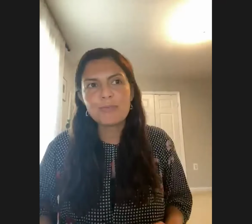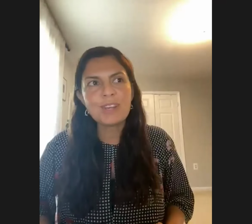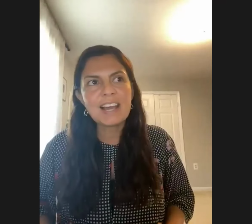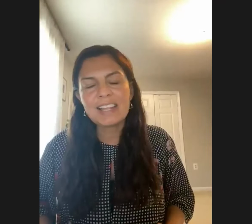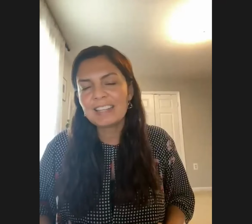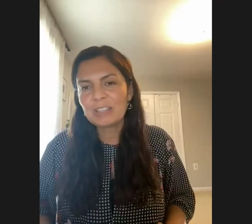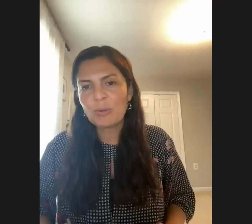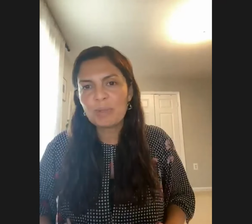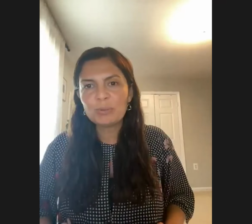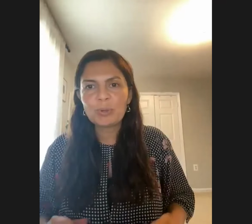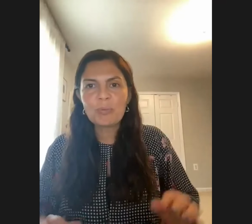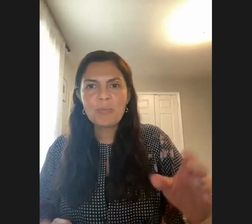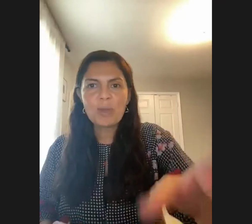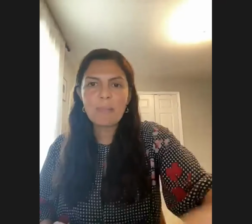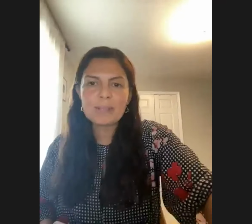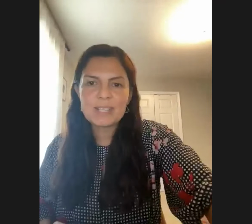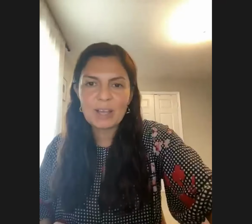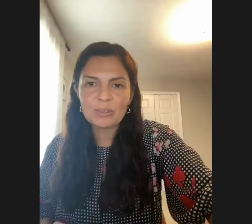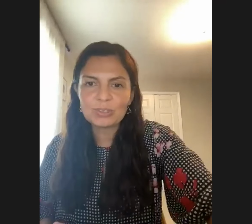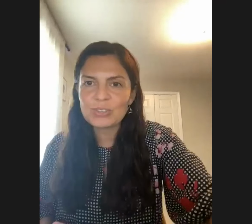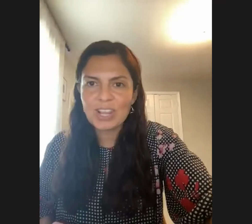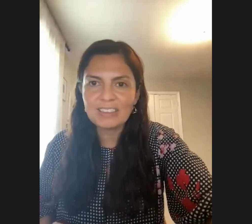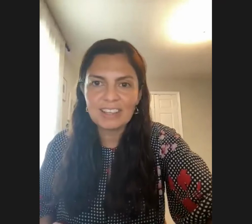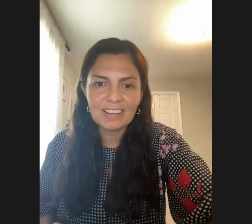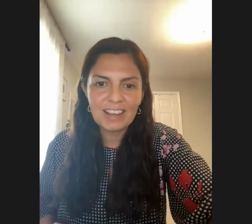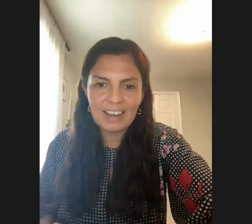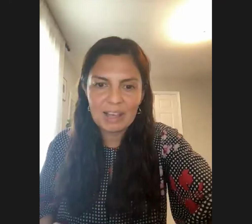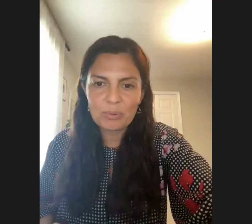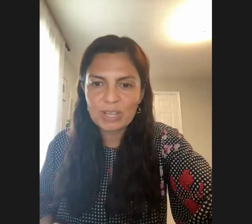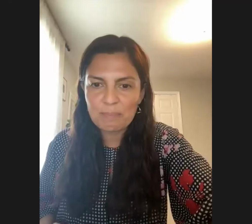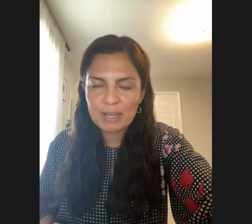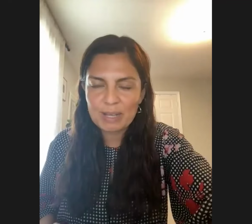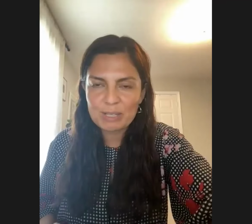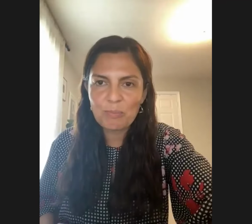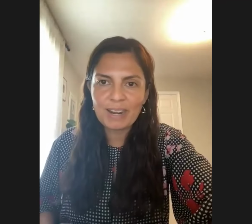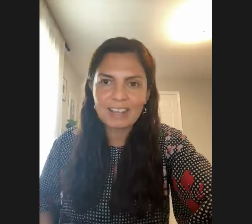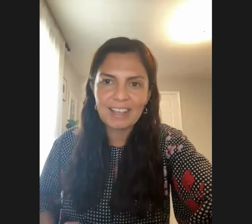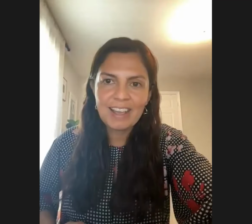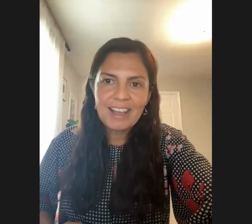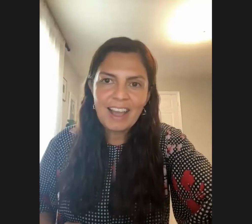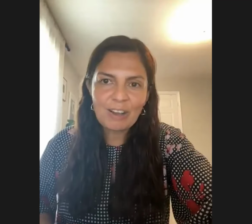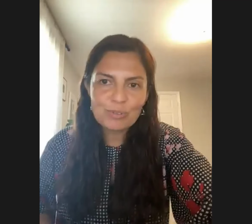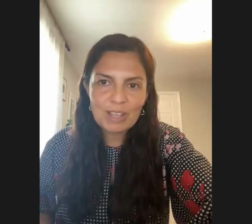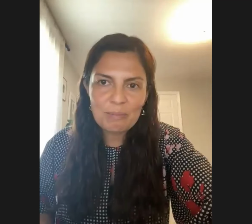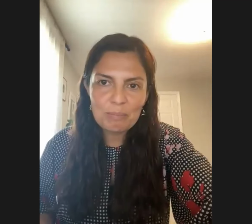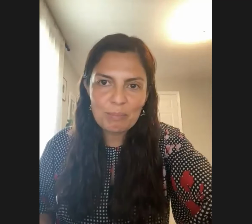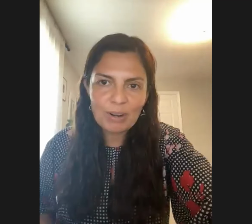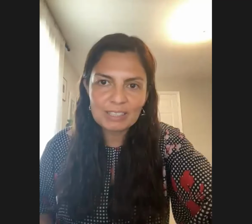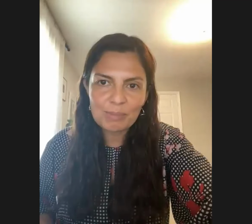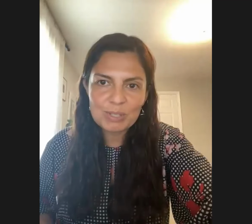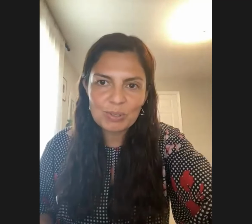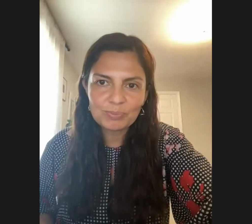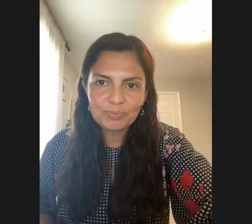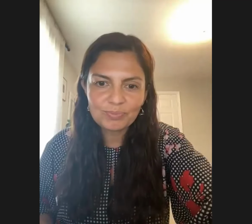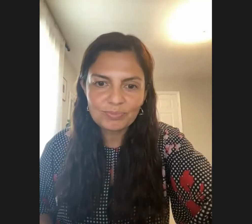colleagues and panelists, any final observations, please, would be very much appreciated. Dr.